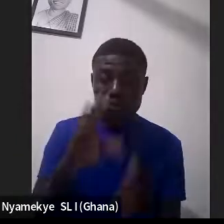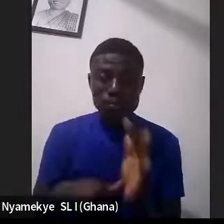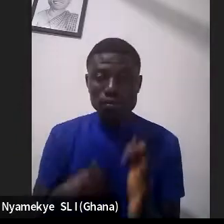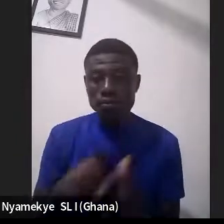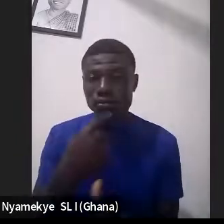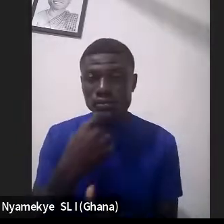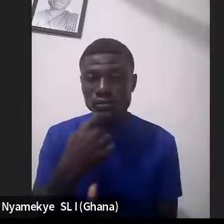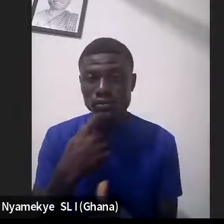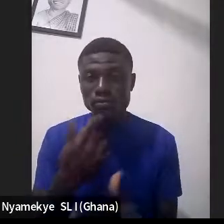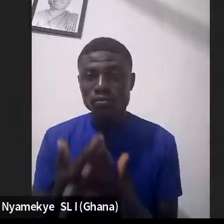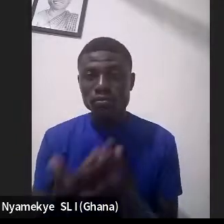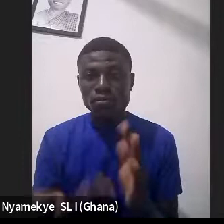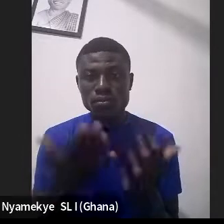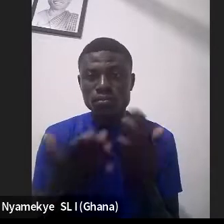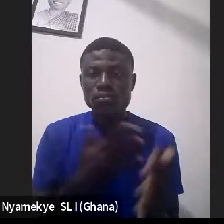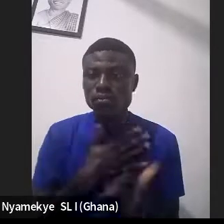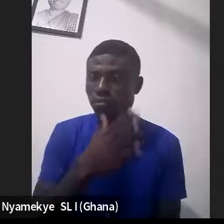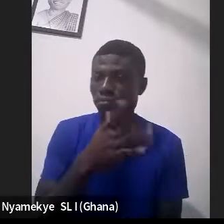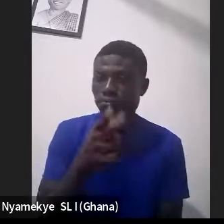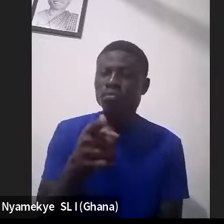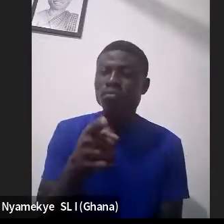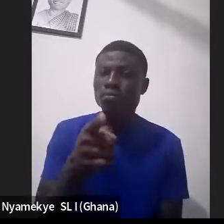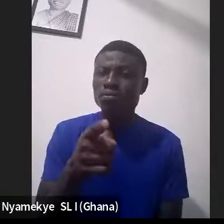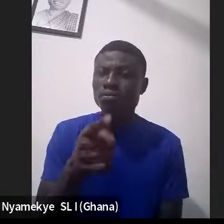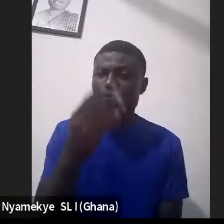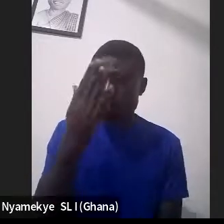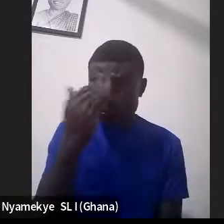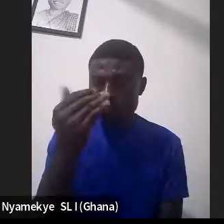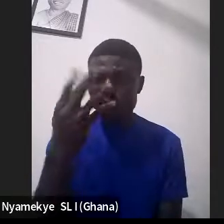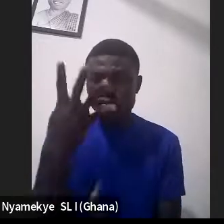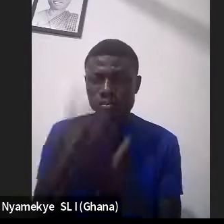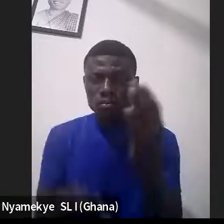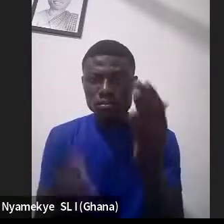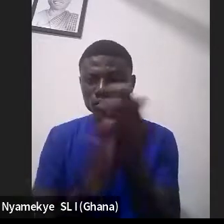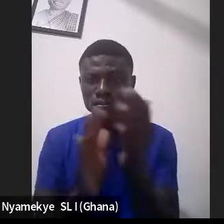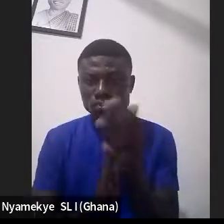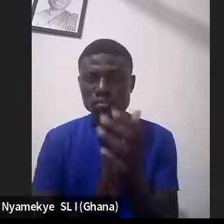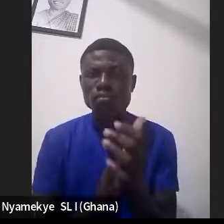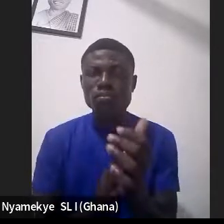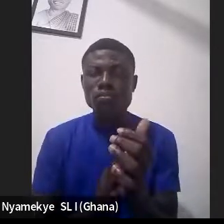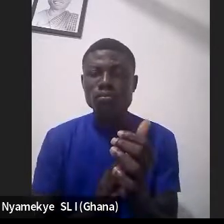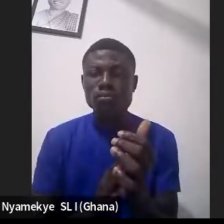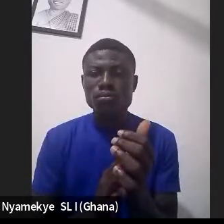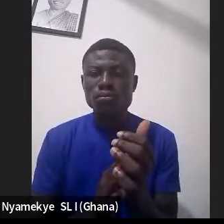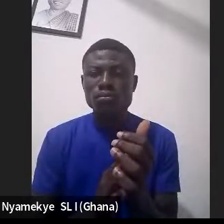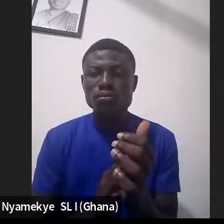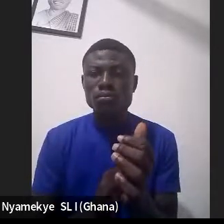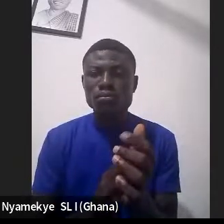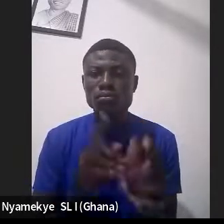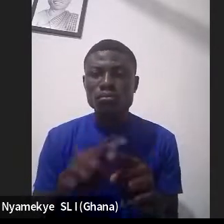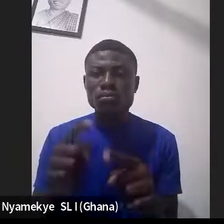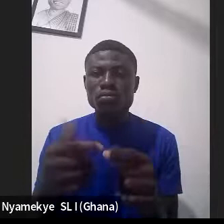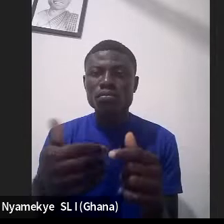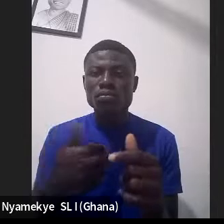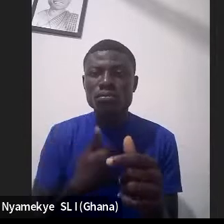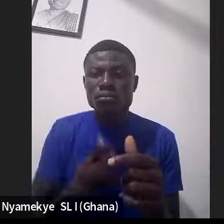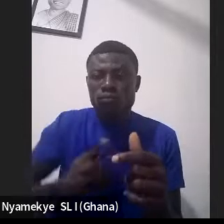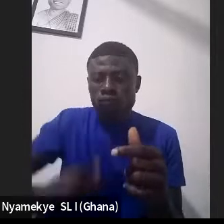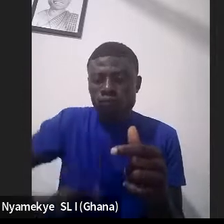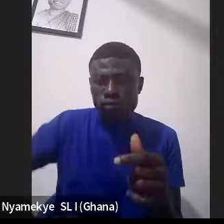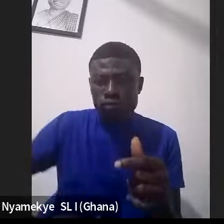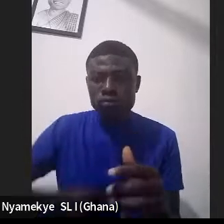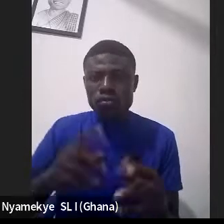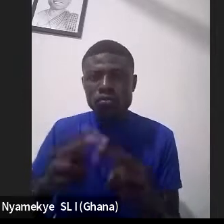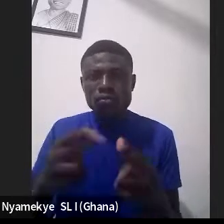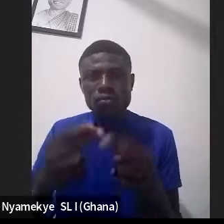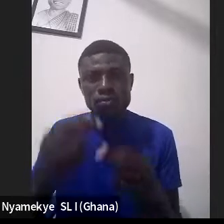my mom, because she dropped out of school. But then she had me at a very young age. So I don't know if because